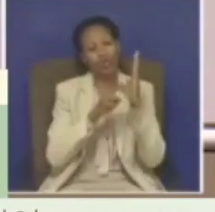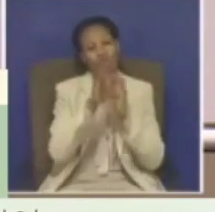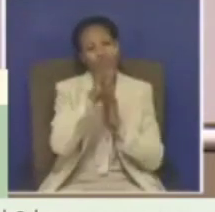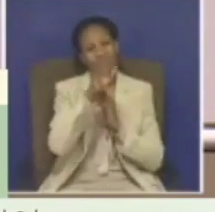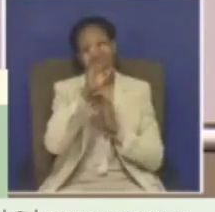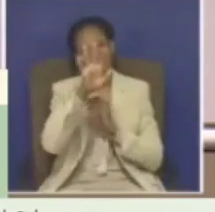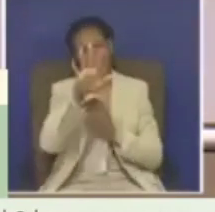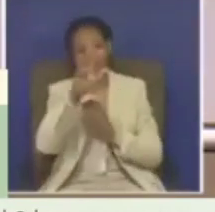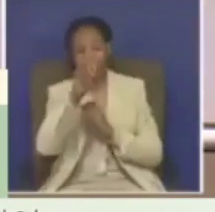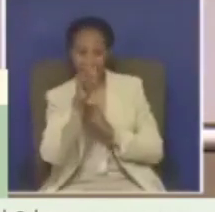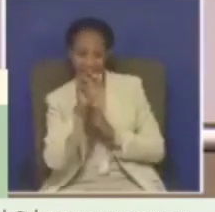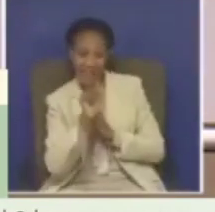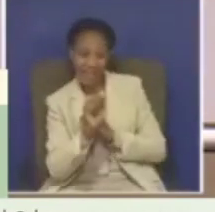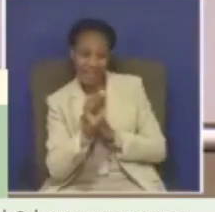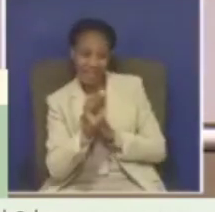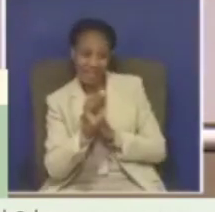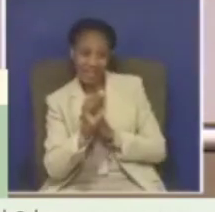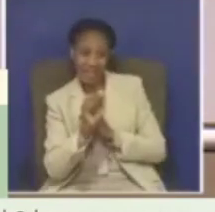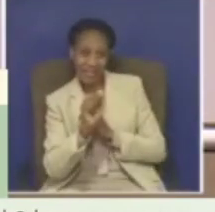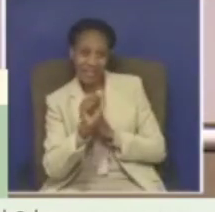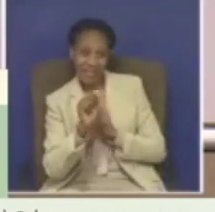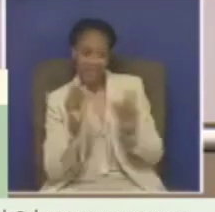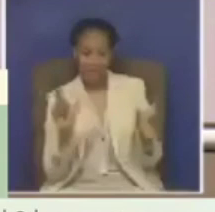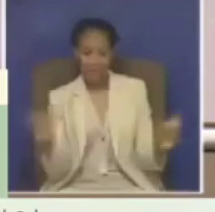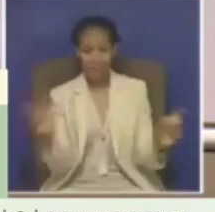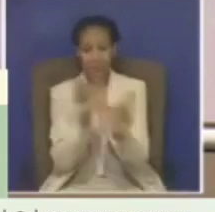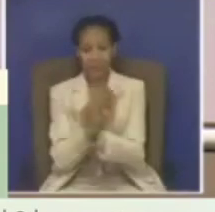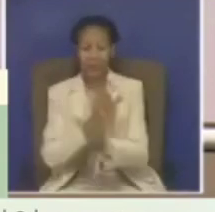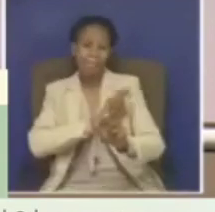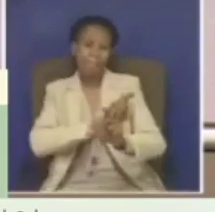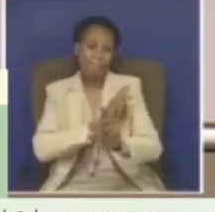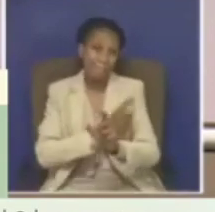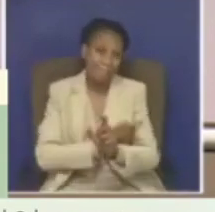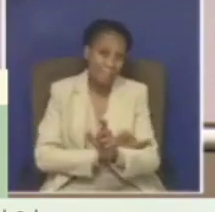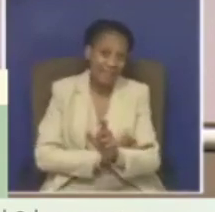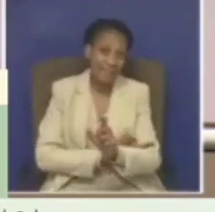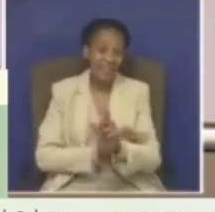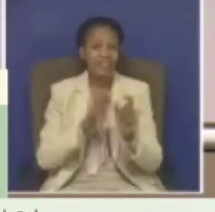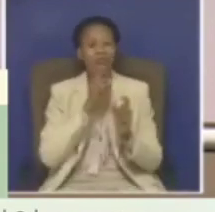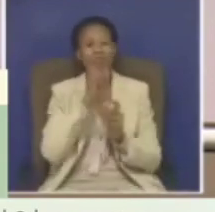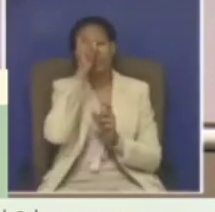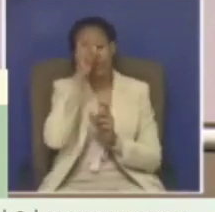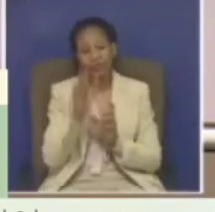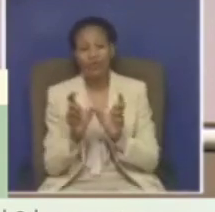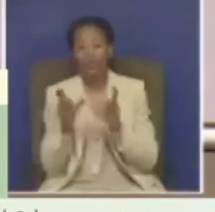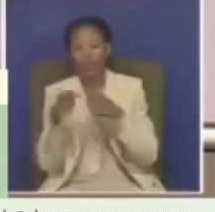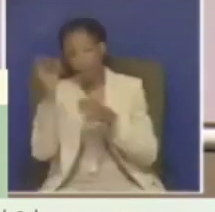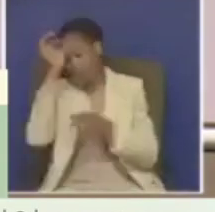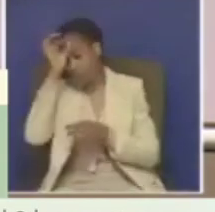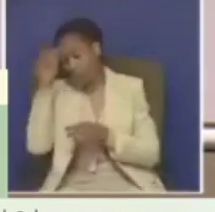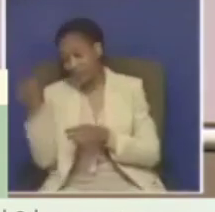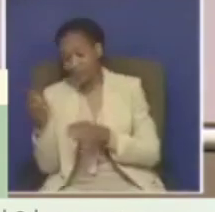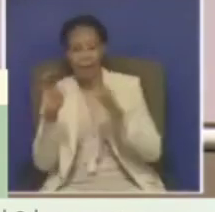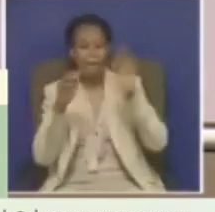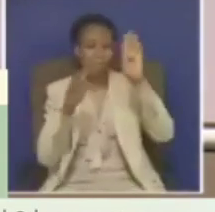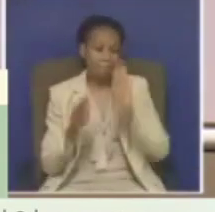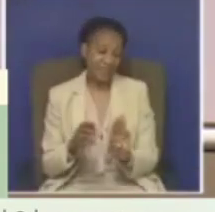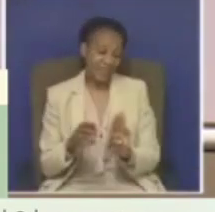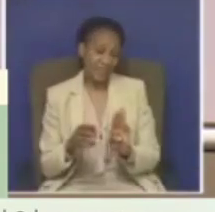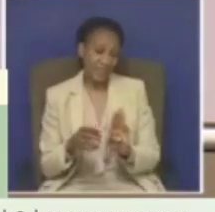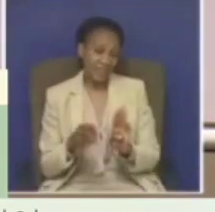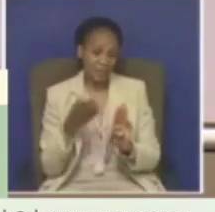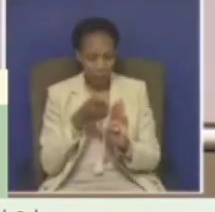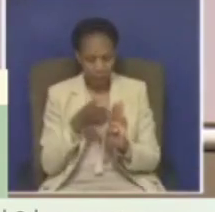235(1)A with mandate, and I quote, mandates the Portfolio Committee on Police, and B,